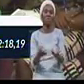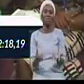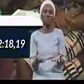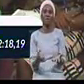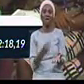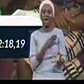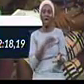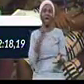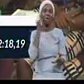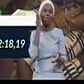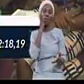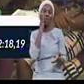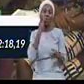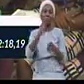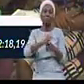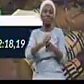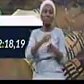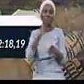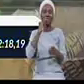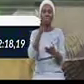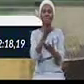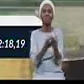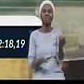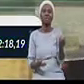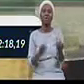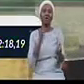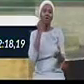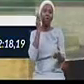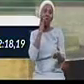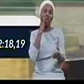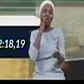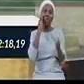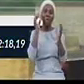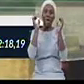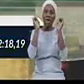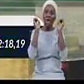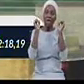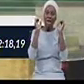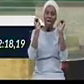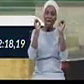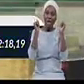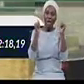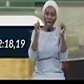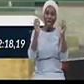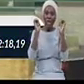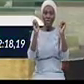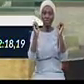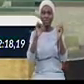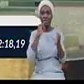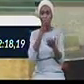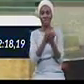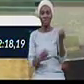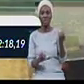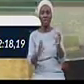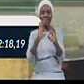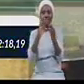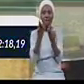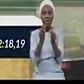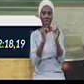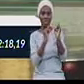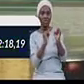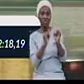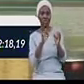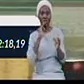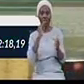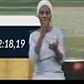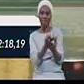home education is lacking, and family devotion is lacking, family instruction is lacking. And